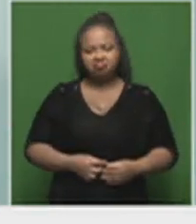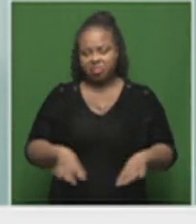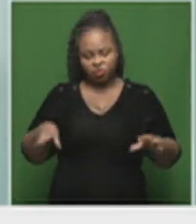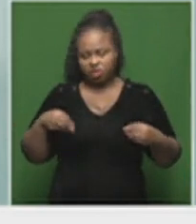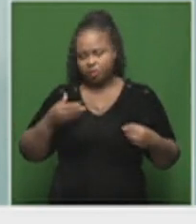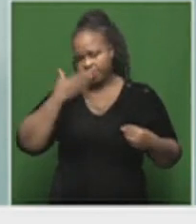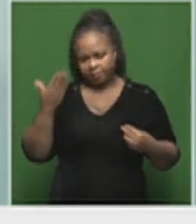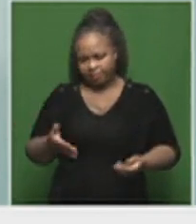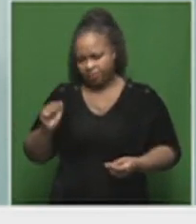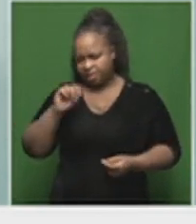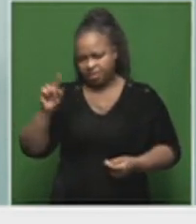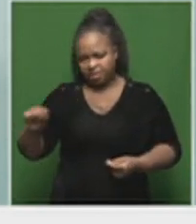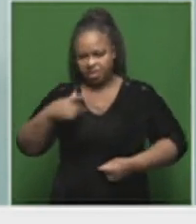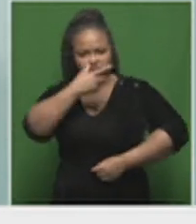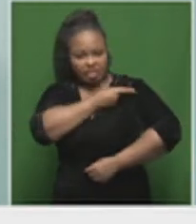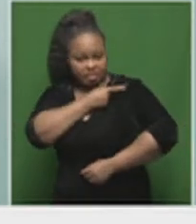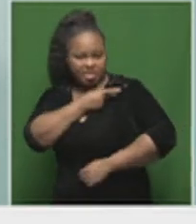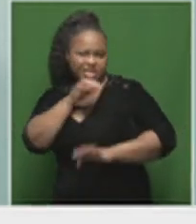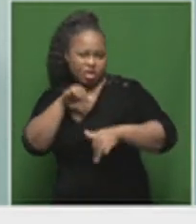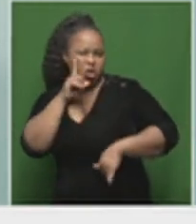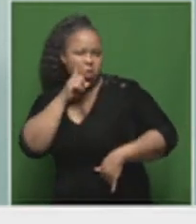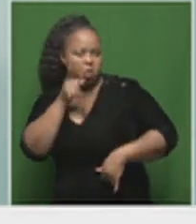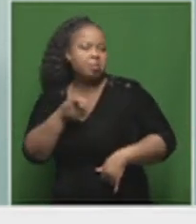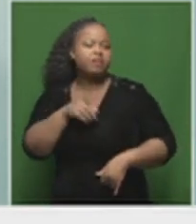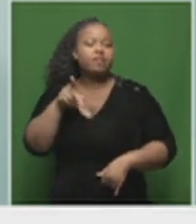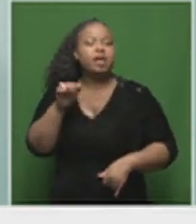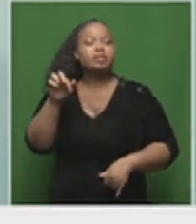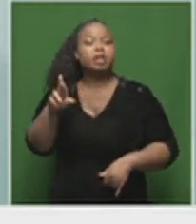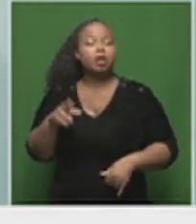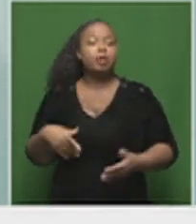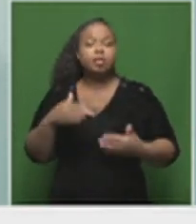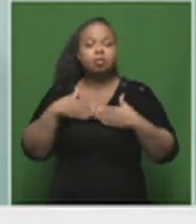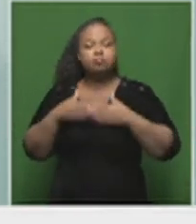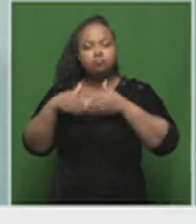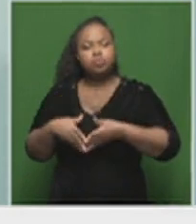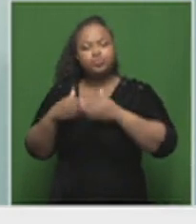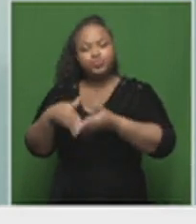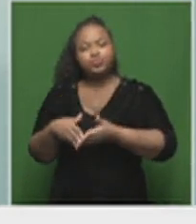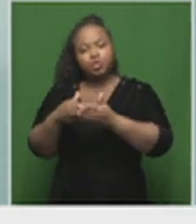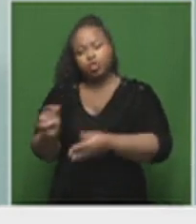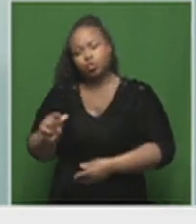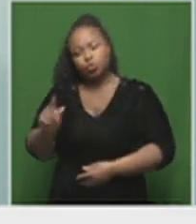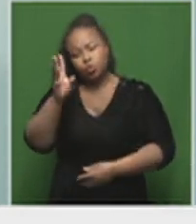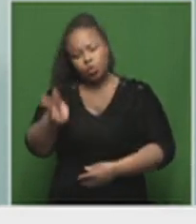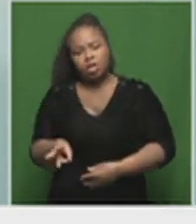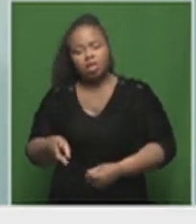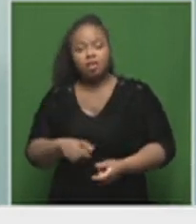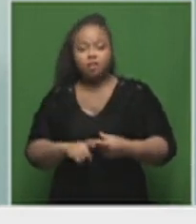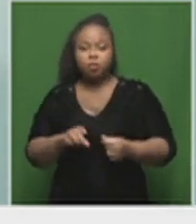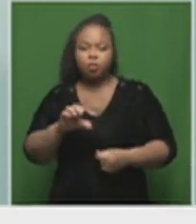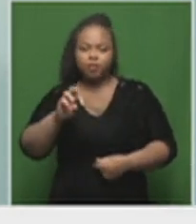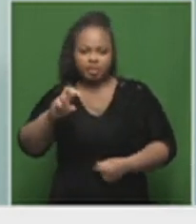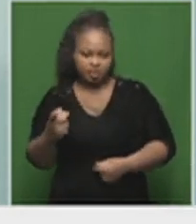up AstraZeneca and are waiting for the Pfizer vaccine, which should be shipped to them very soon from the COVAX